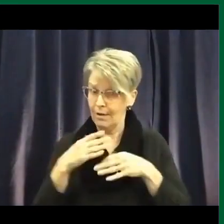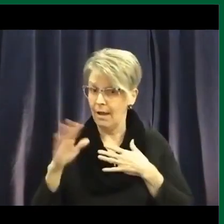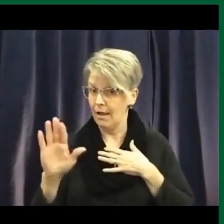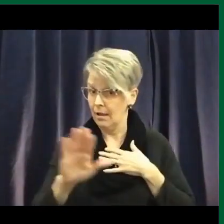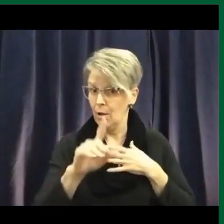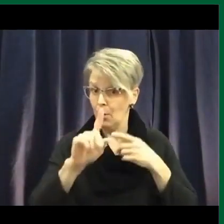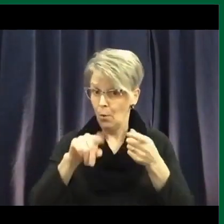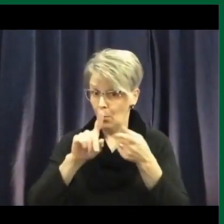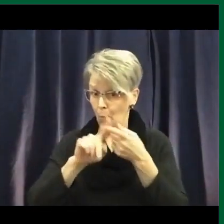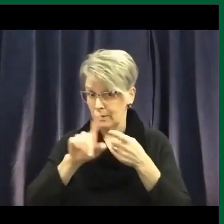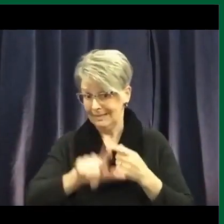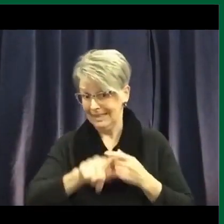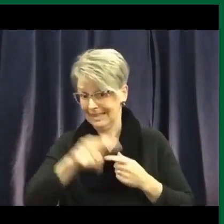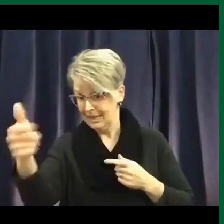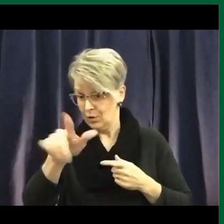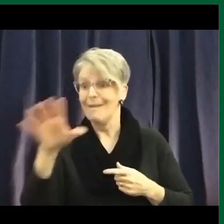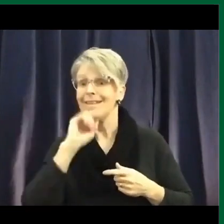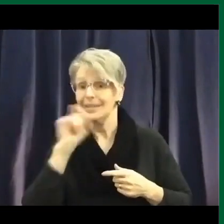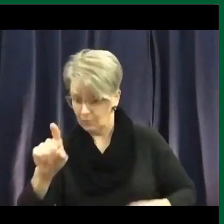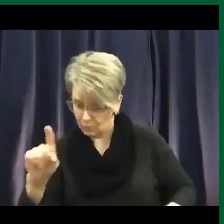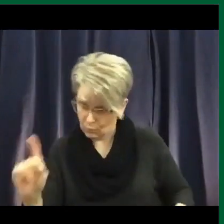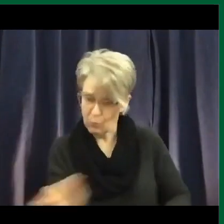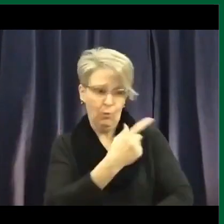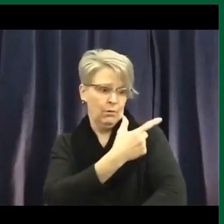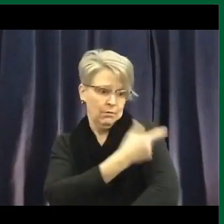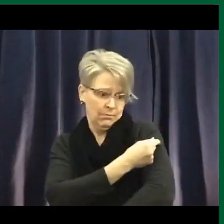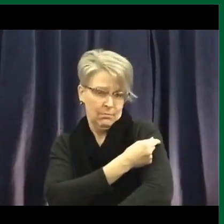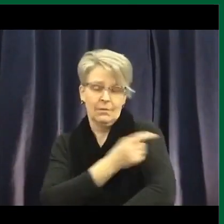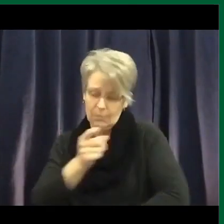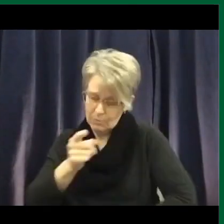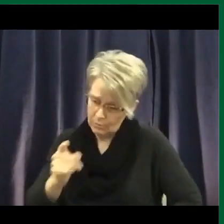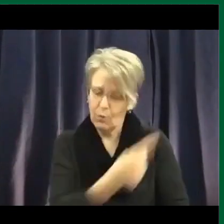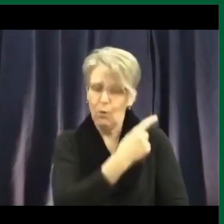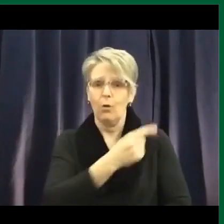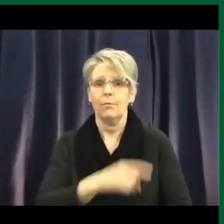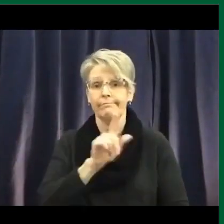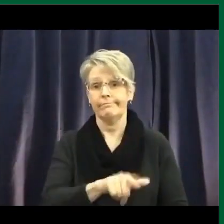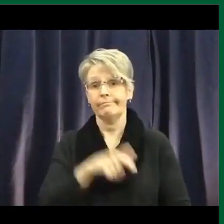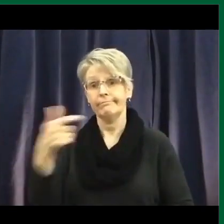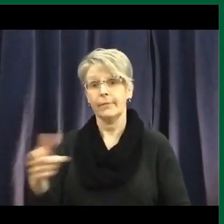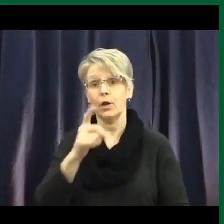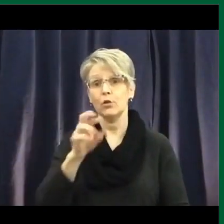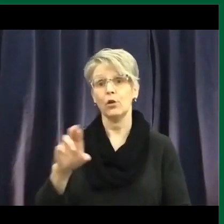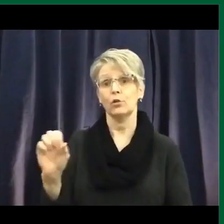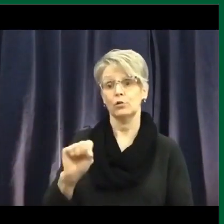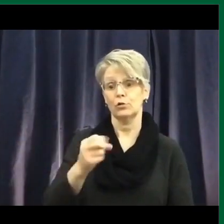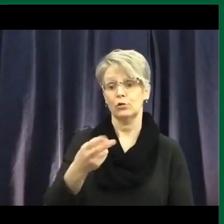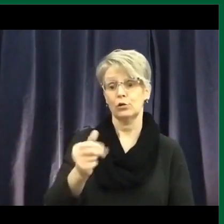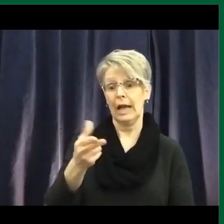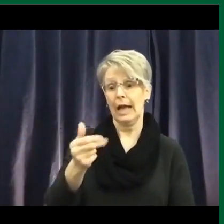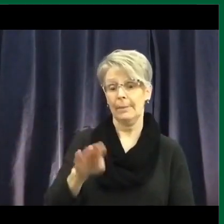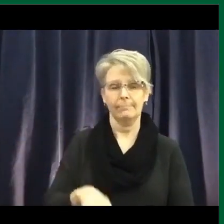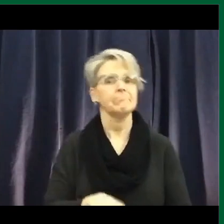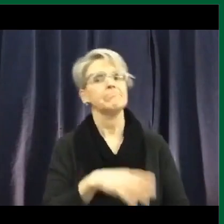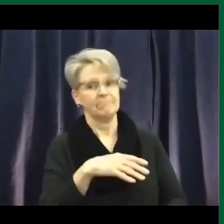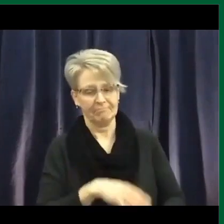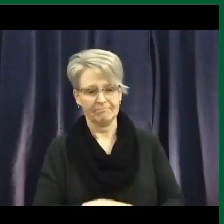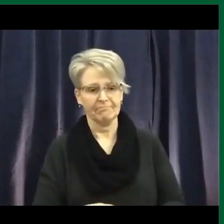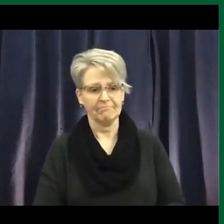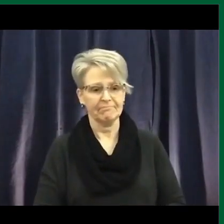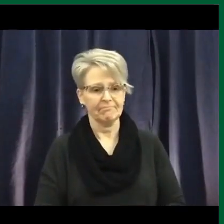turn, take the shot. Get vaccinated. Dr. Shahab? Thank you, Premier. So just a few